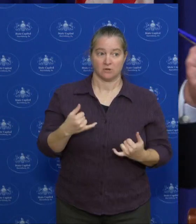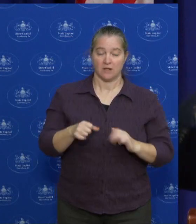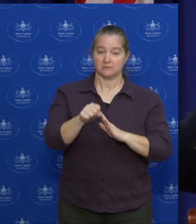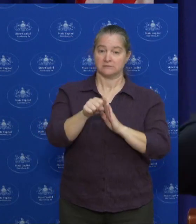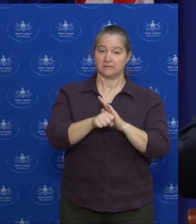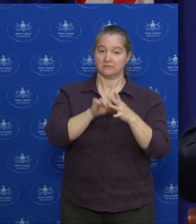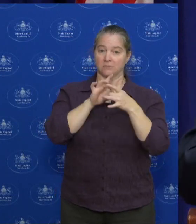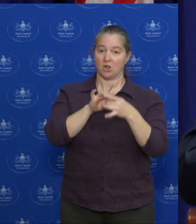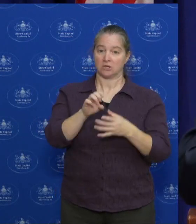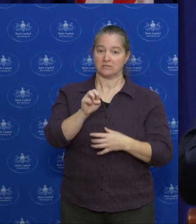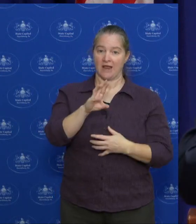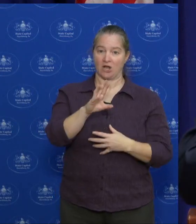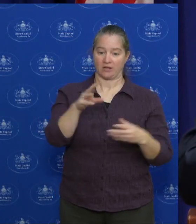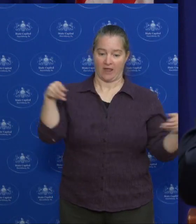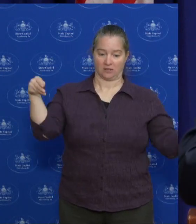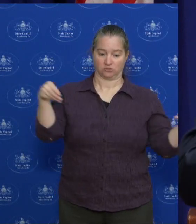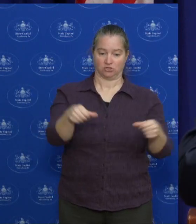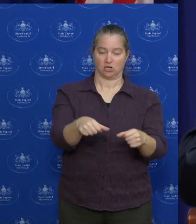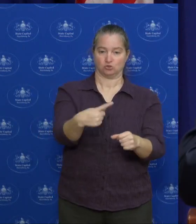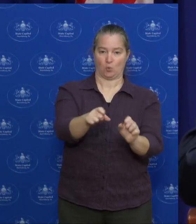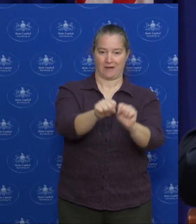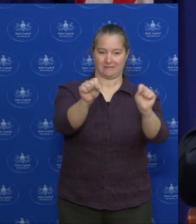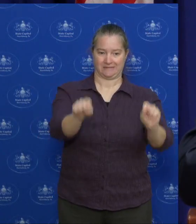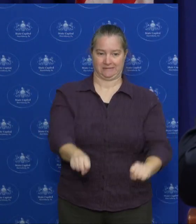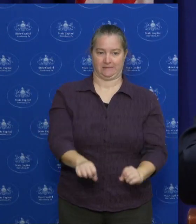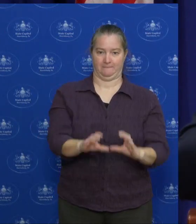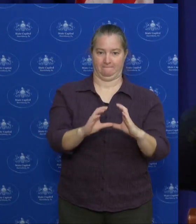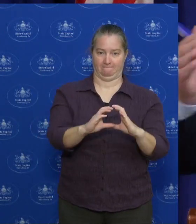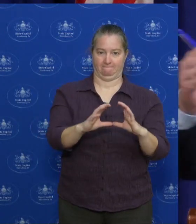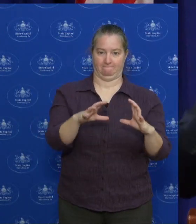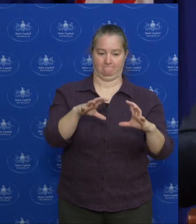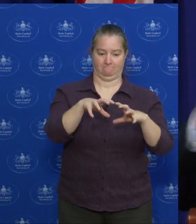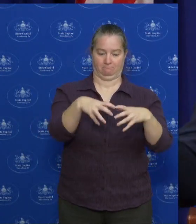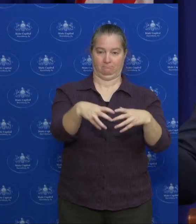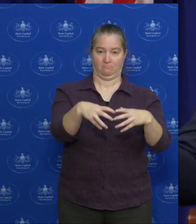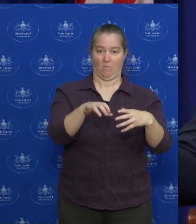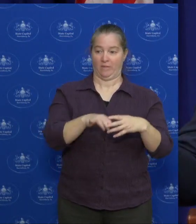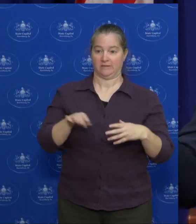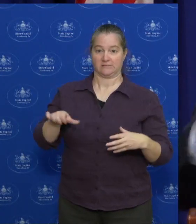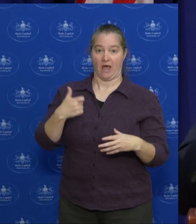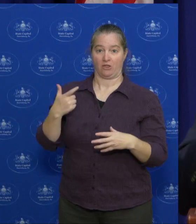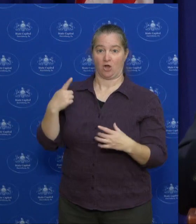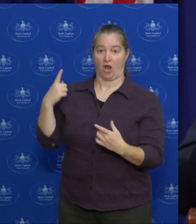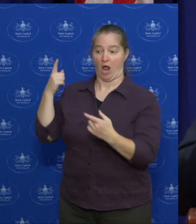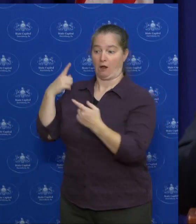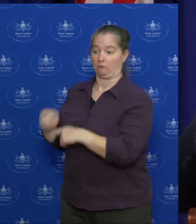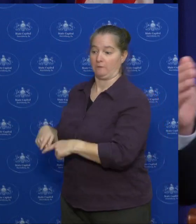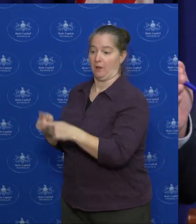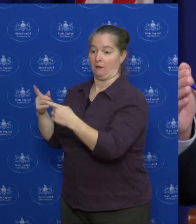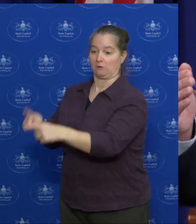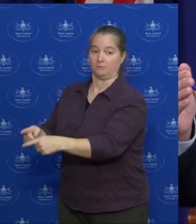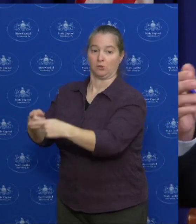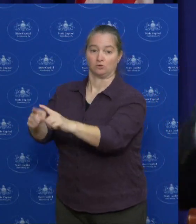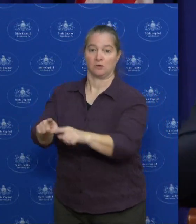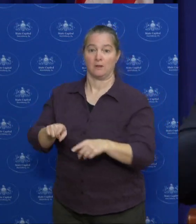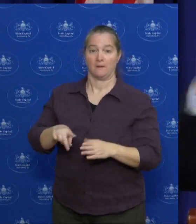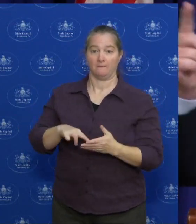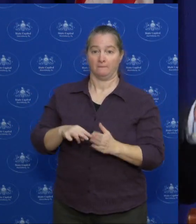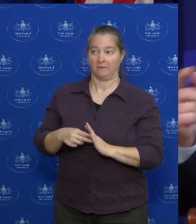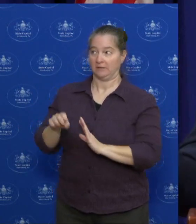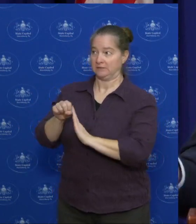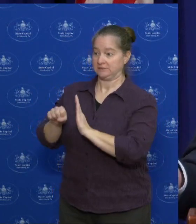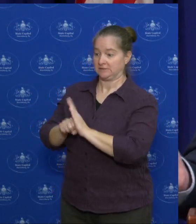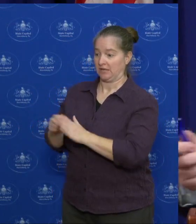all share it to one system. These unilateral agreements result in states sharing that data